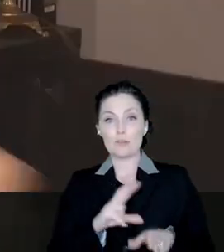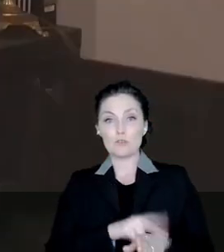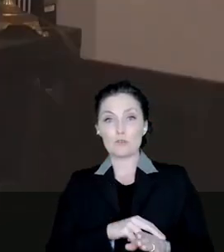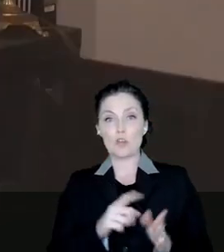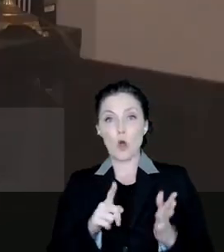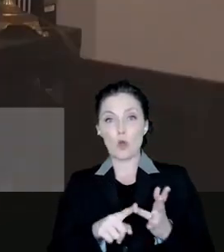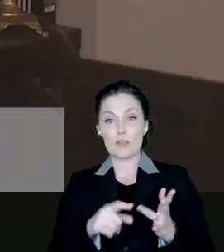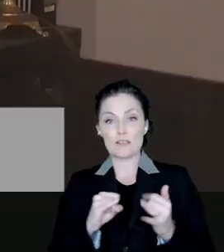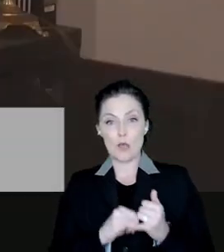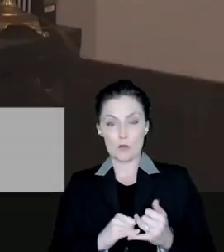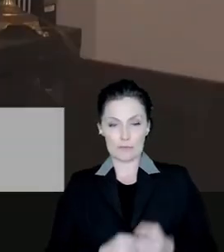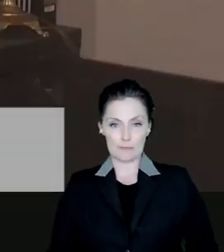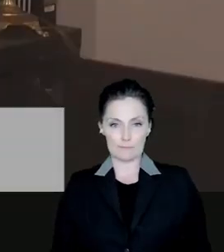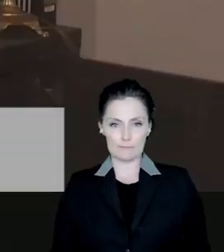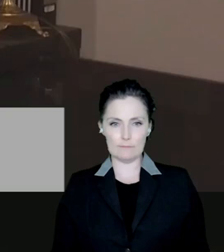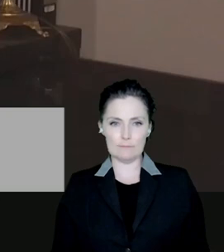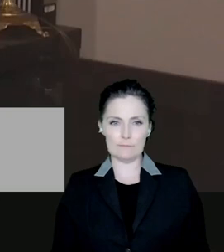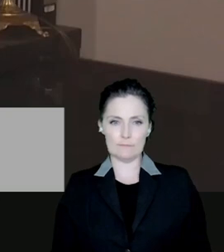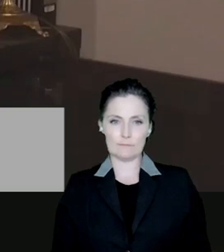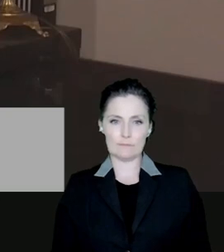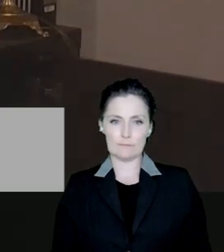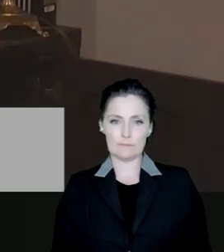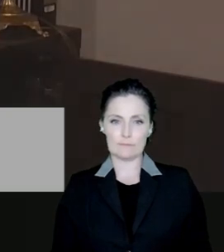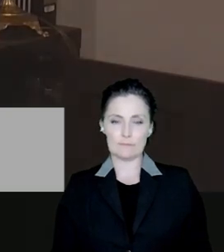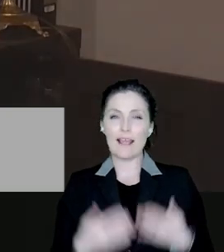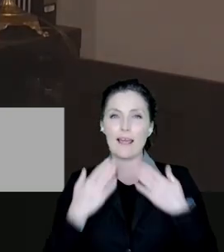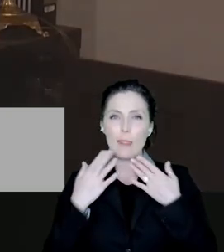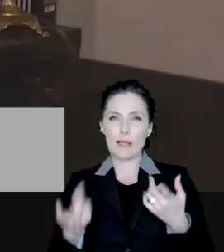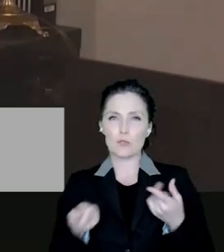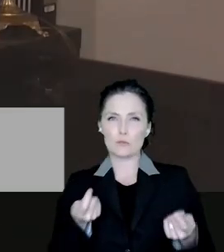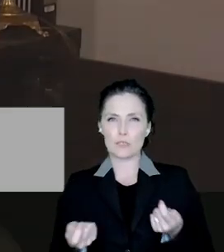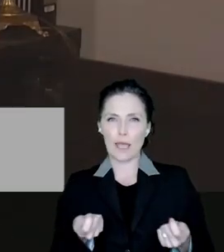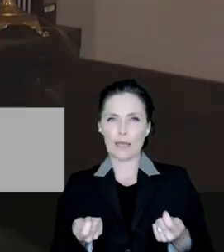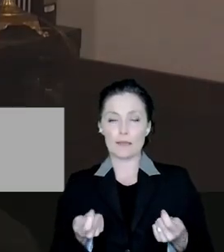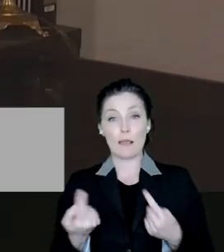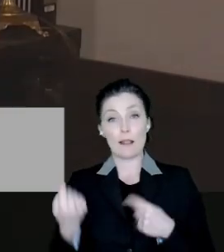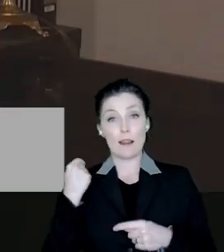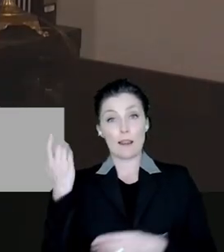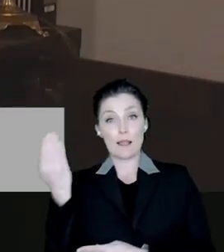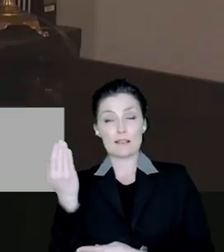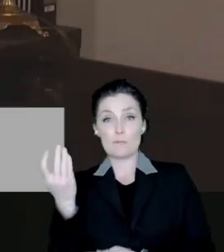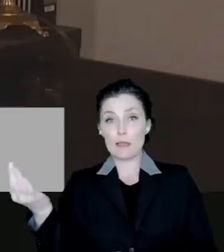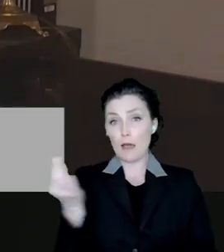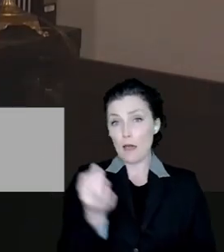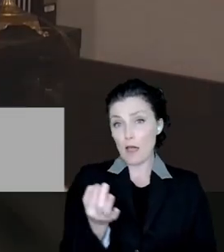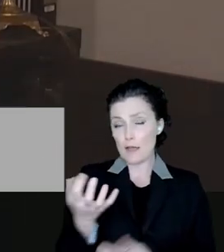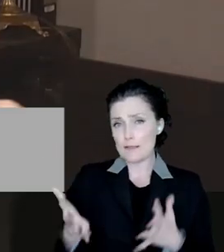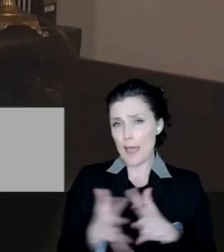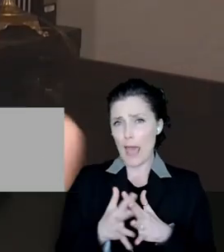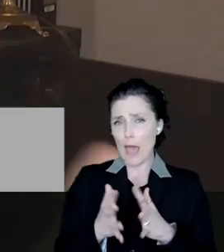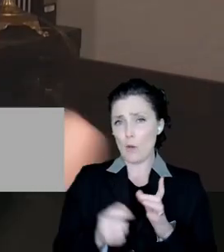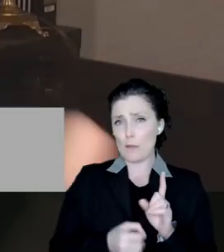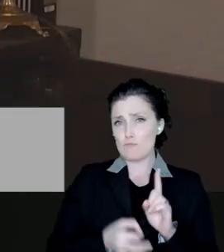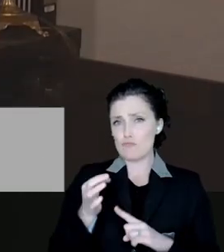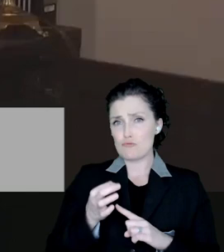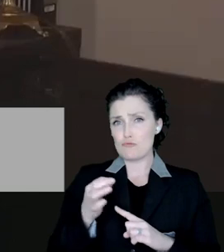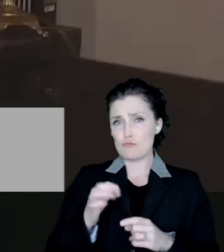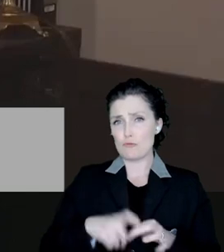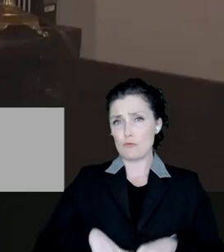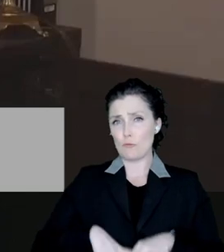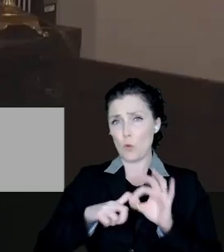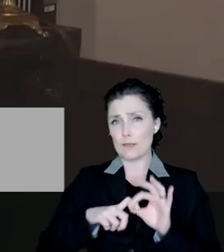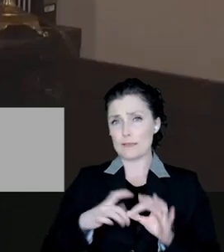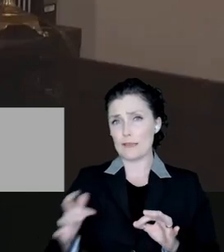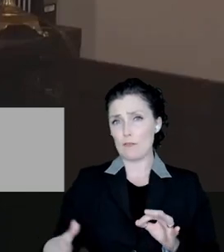Thank you, Chair. The last speaker asked questions about how do we improve the quality of life and what we're doing more